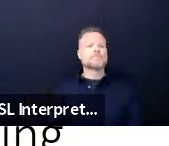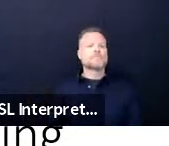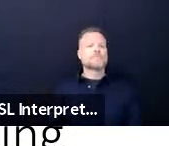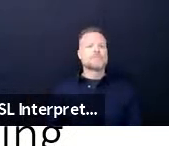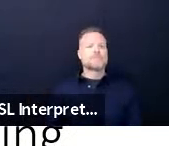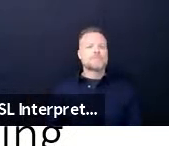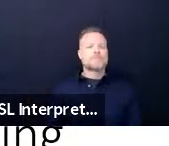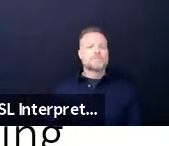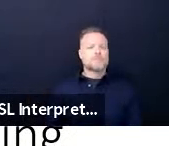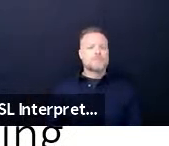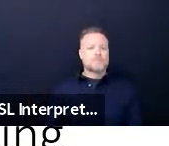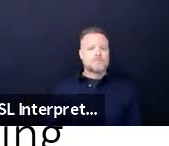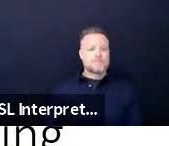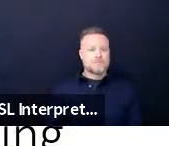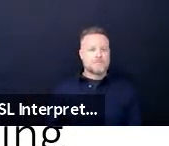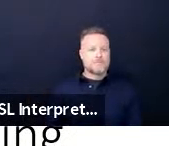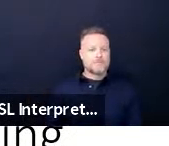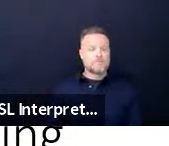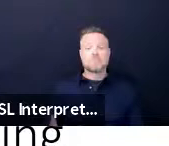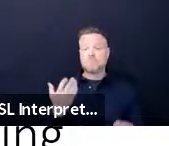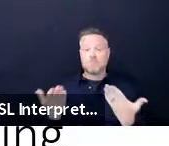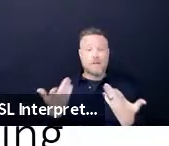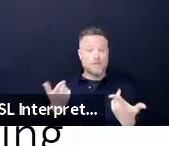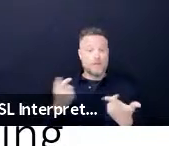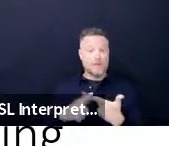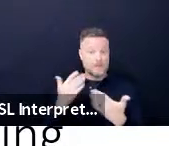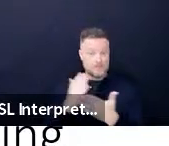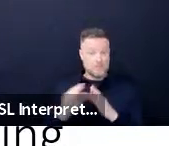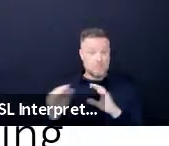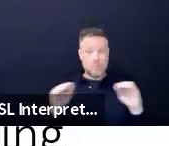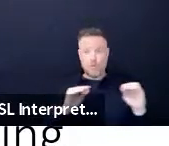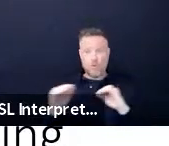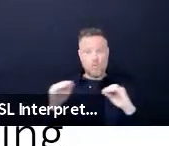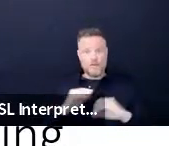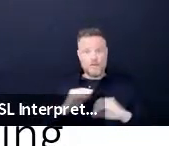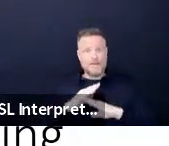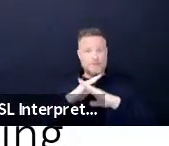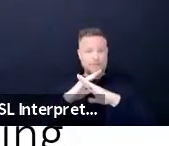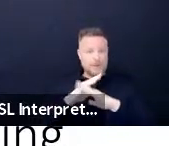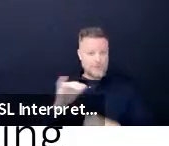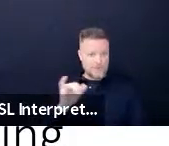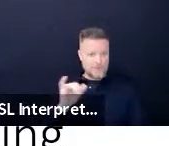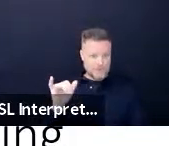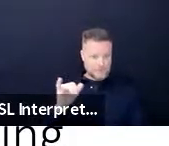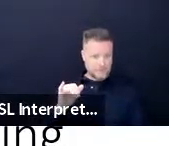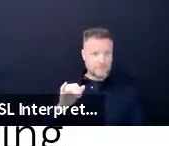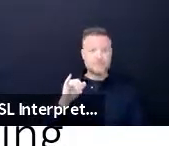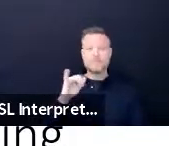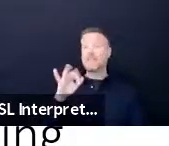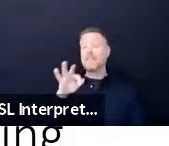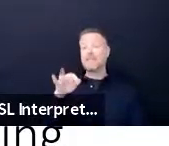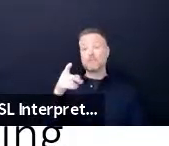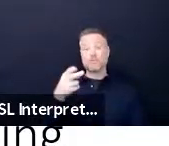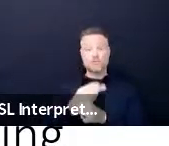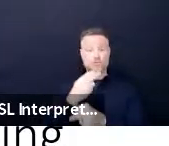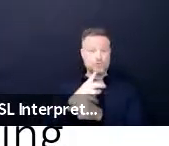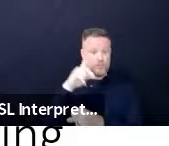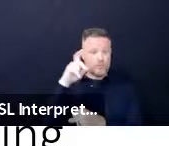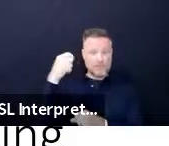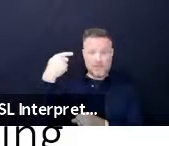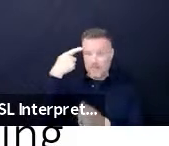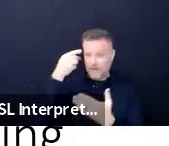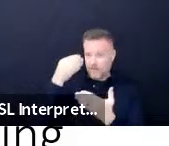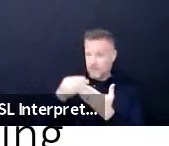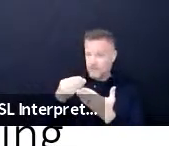So people with disabilities can have mobility impairments too. If you're using federal money, any kind of government money,